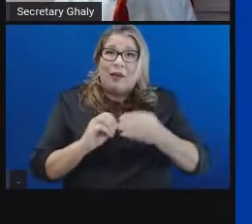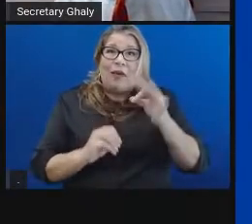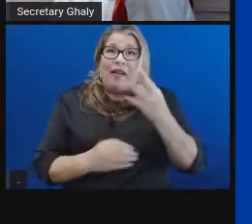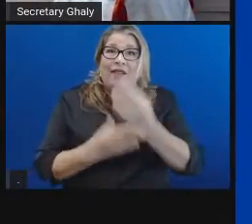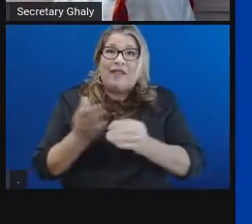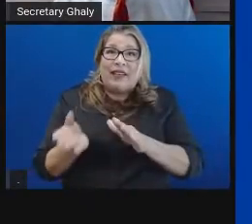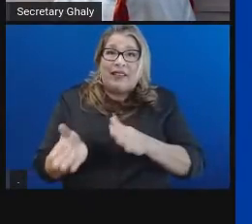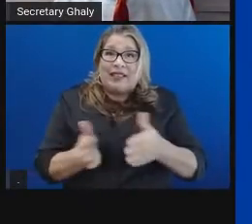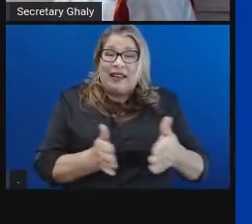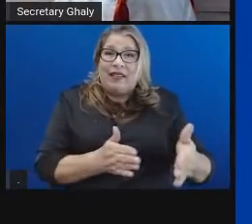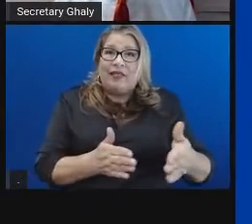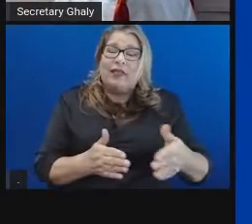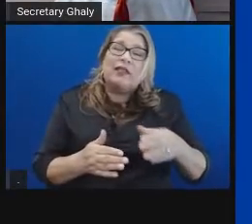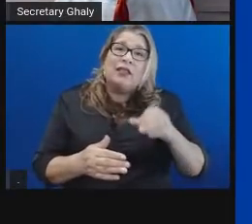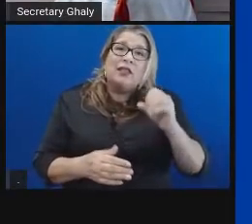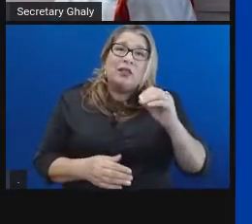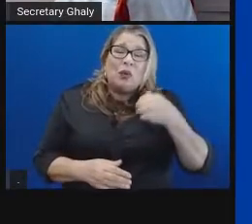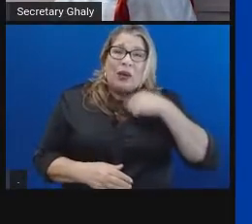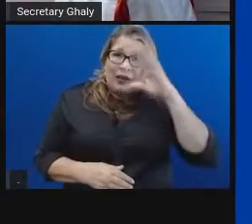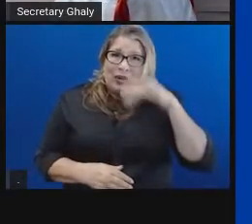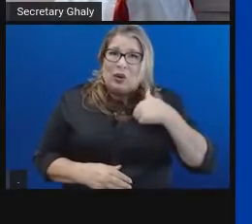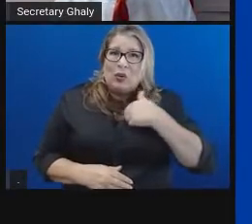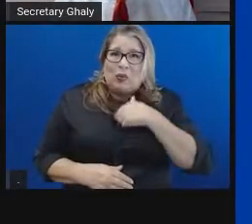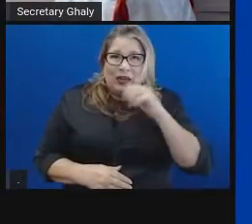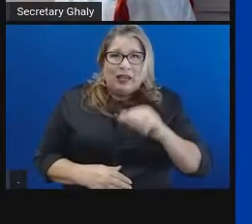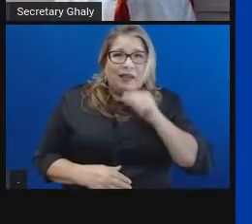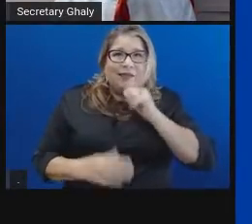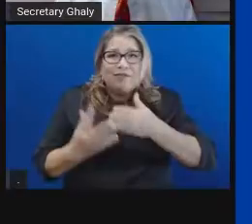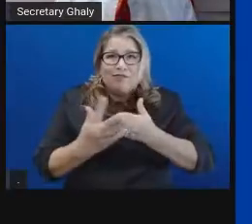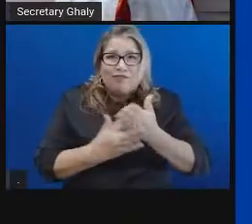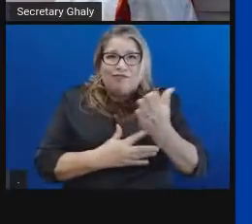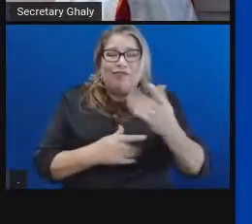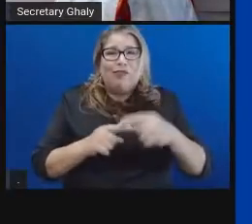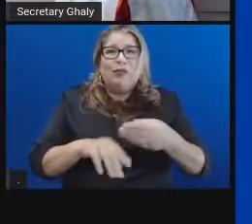despite this incredible surge that we're getting through now. Next slide.